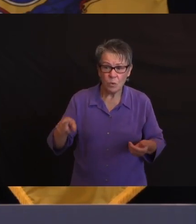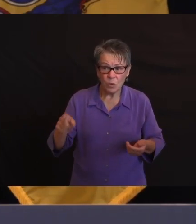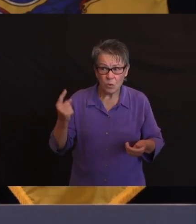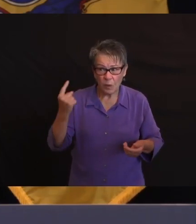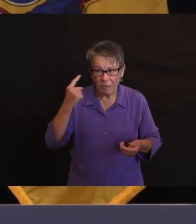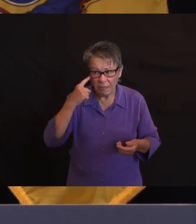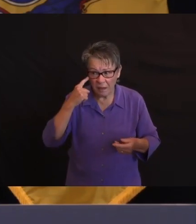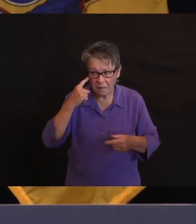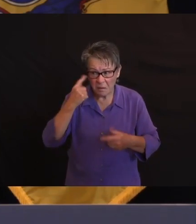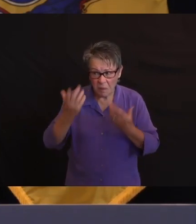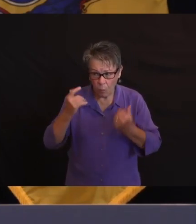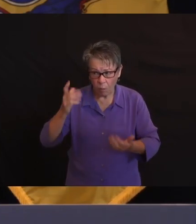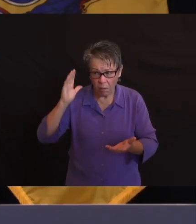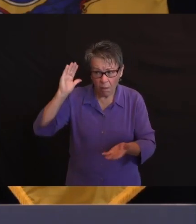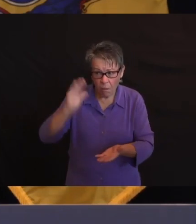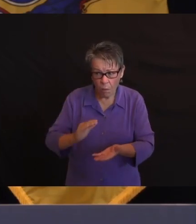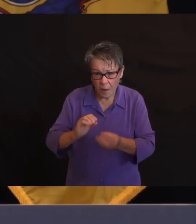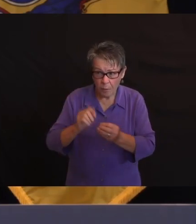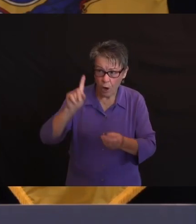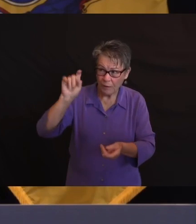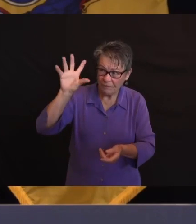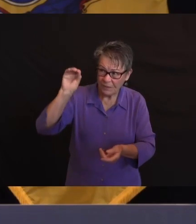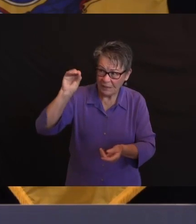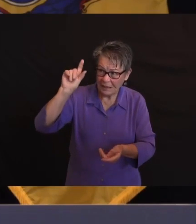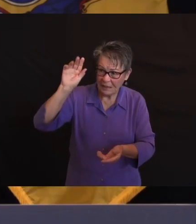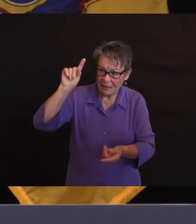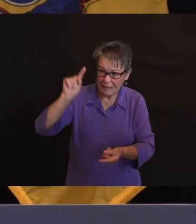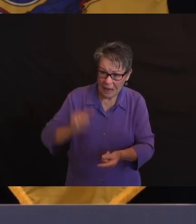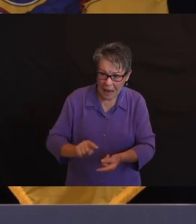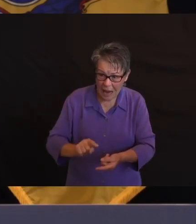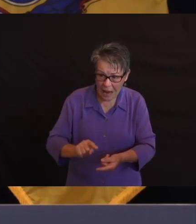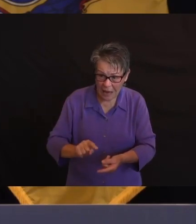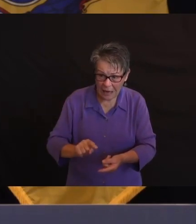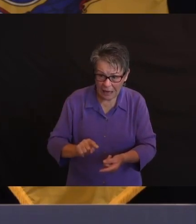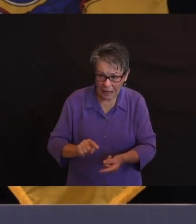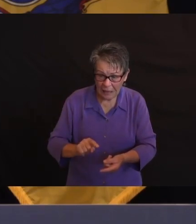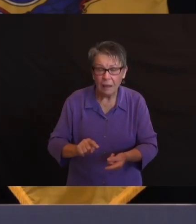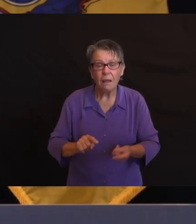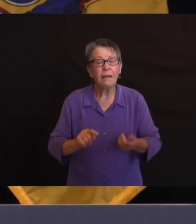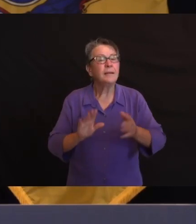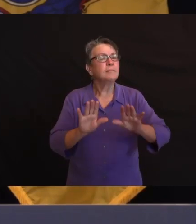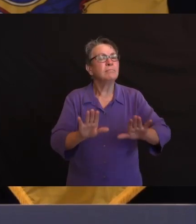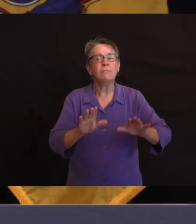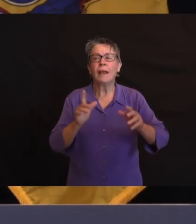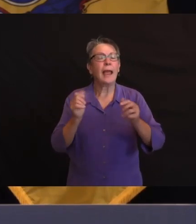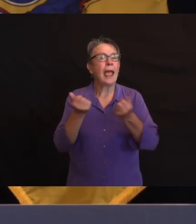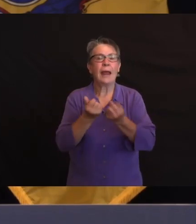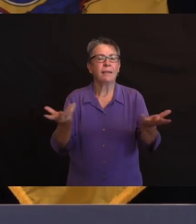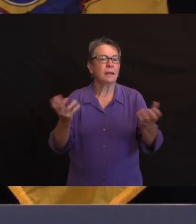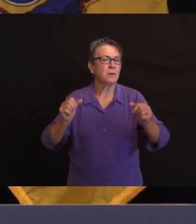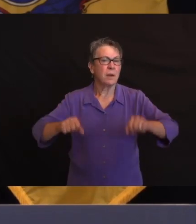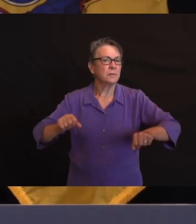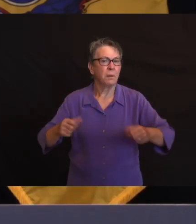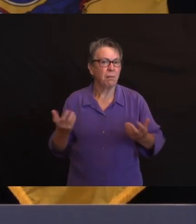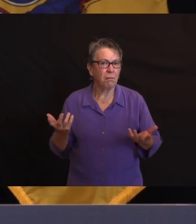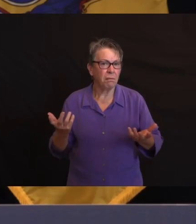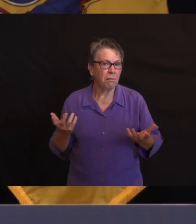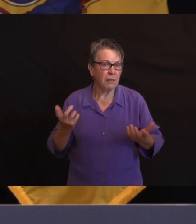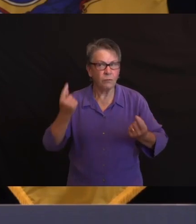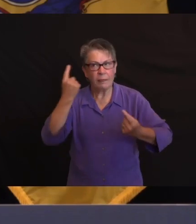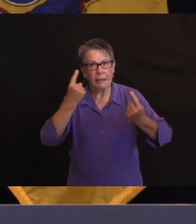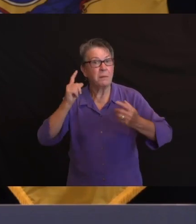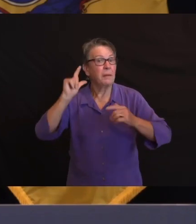Everything is always on the table. Always on the table. So the answer has to be yes, but